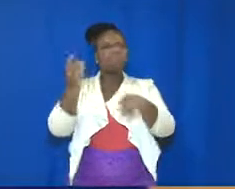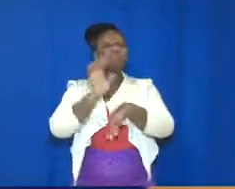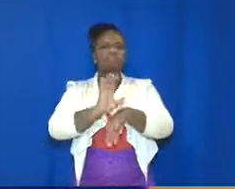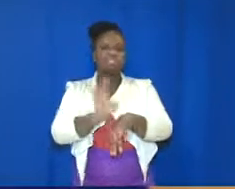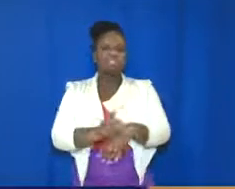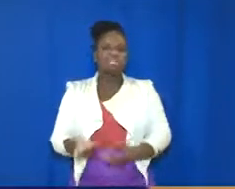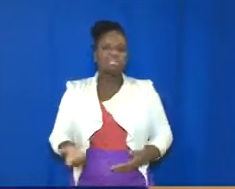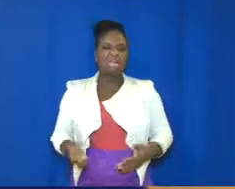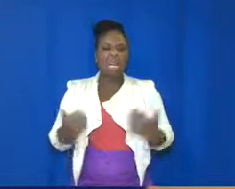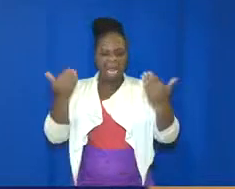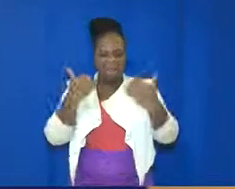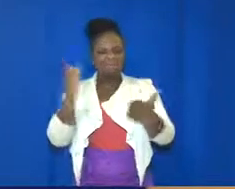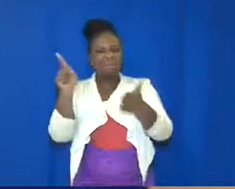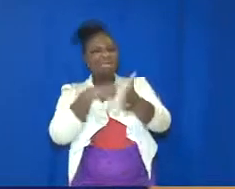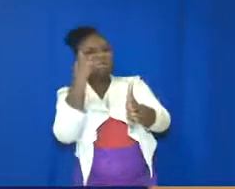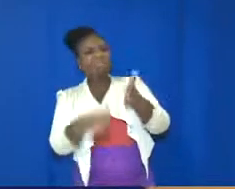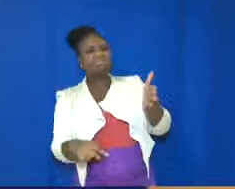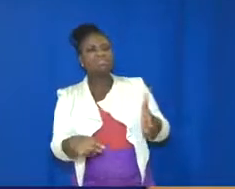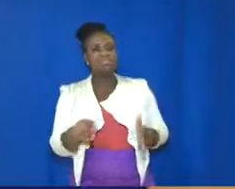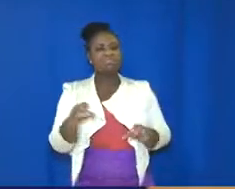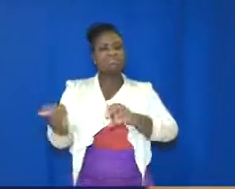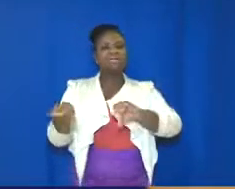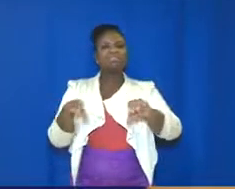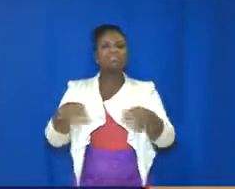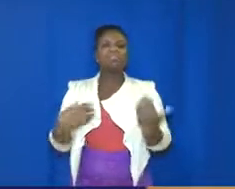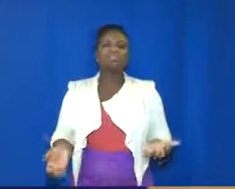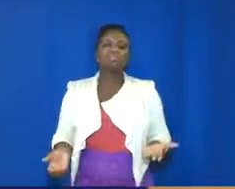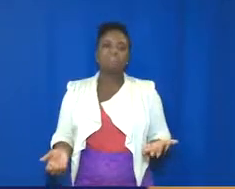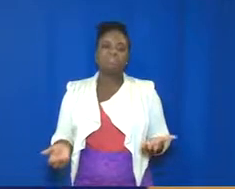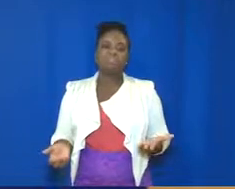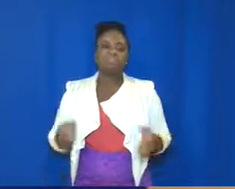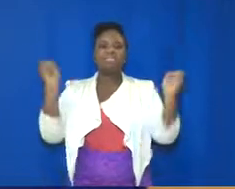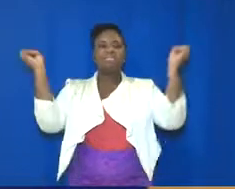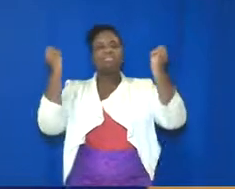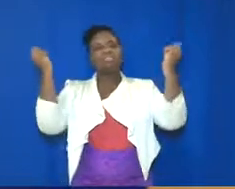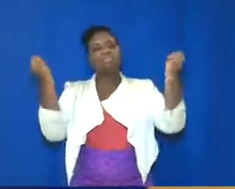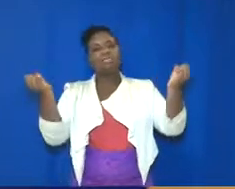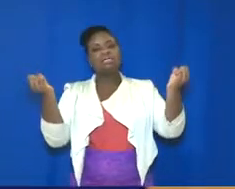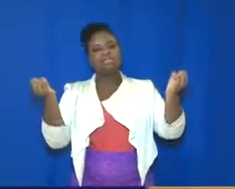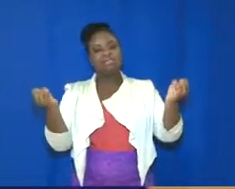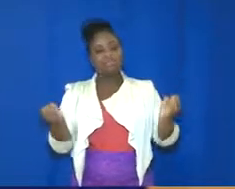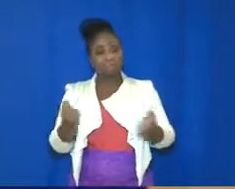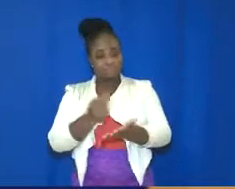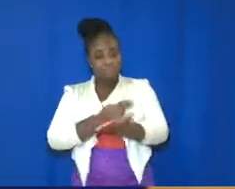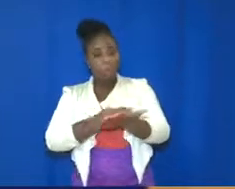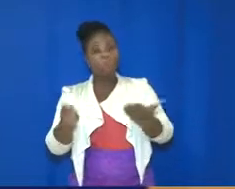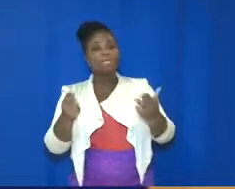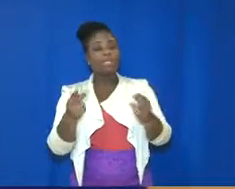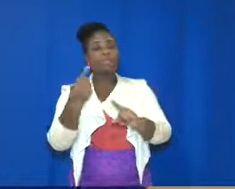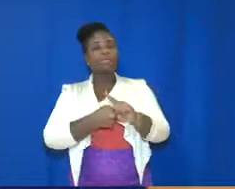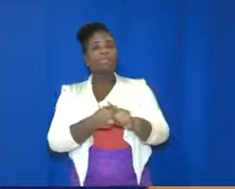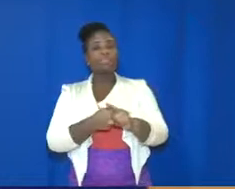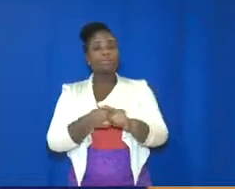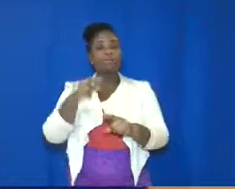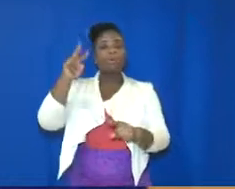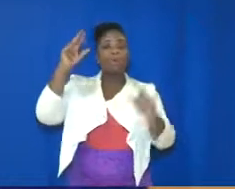church. And you had to cancel activities usually associated with Easter. In this holy month of